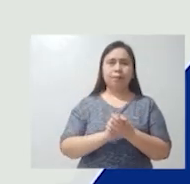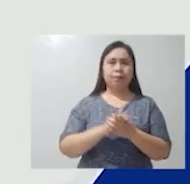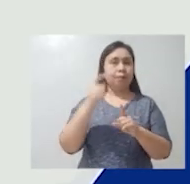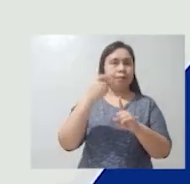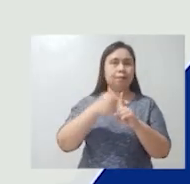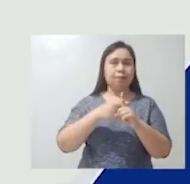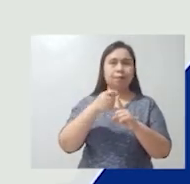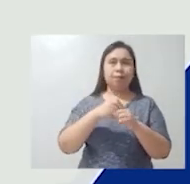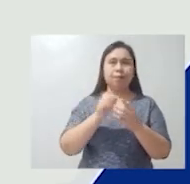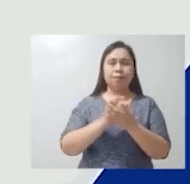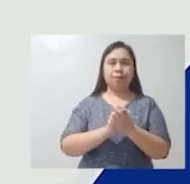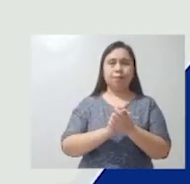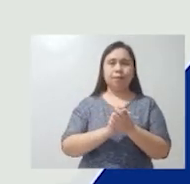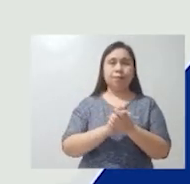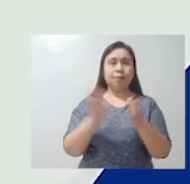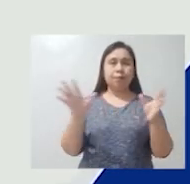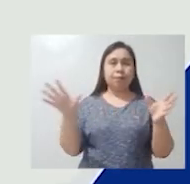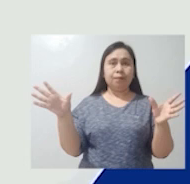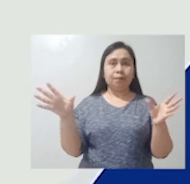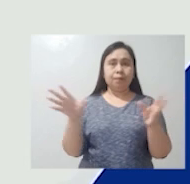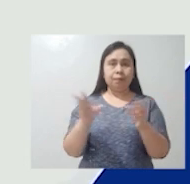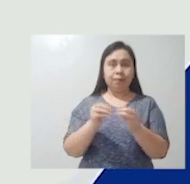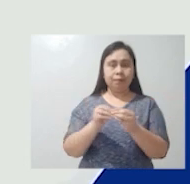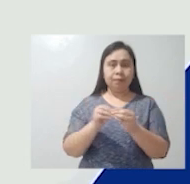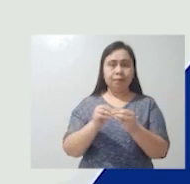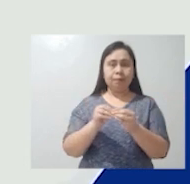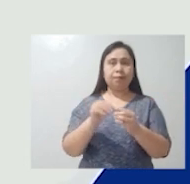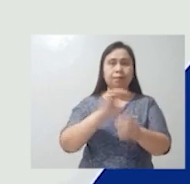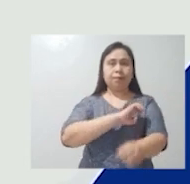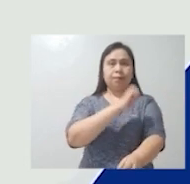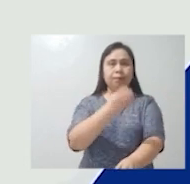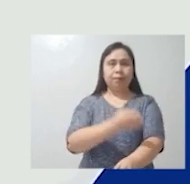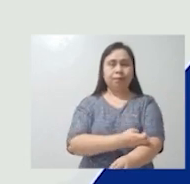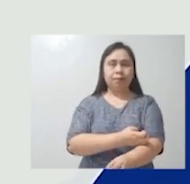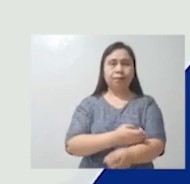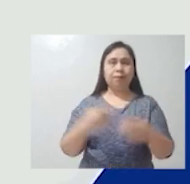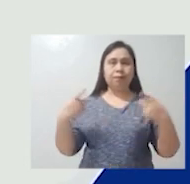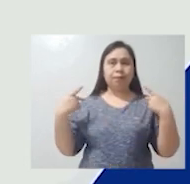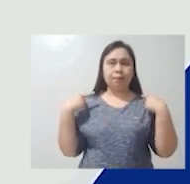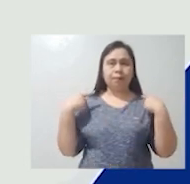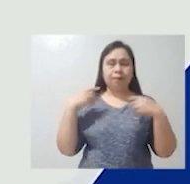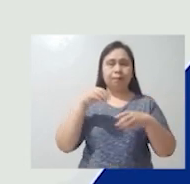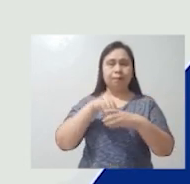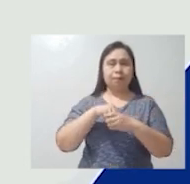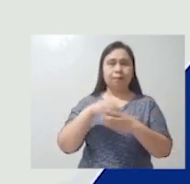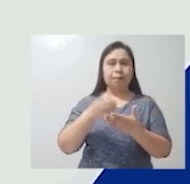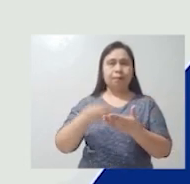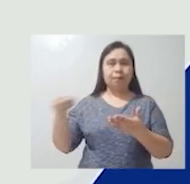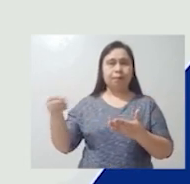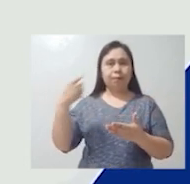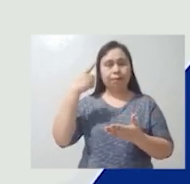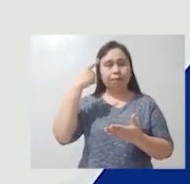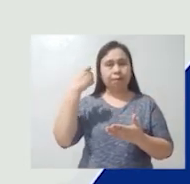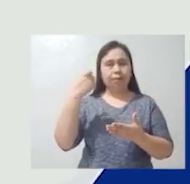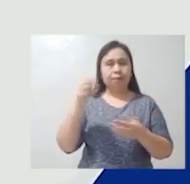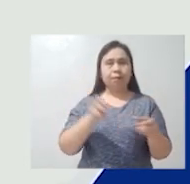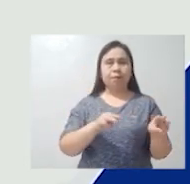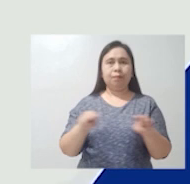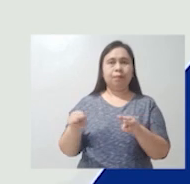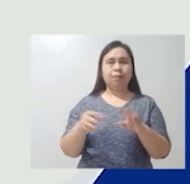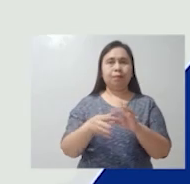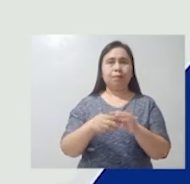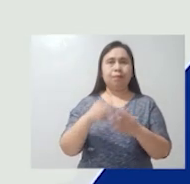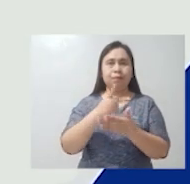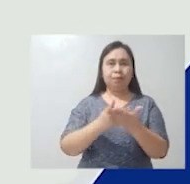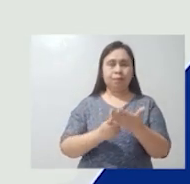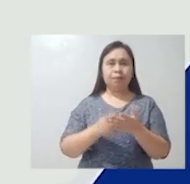Temperature is the amount of energy present in an object due to the motion of its particles. It can